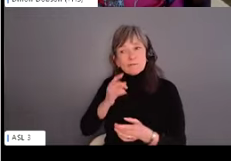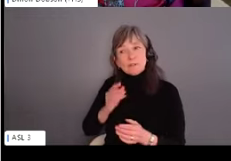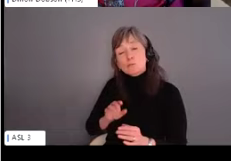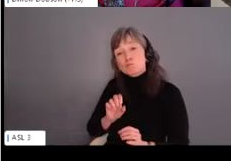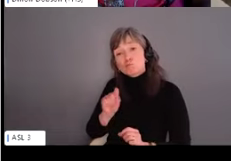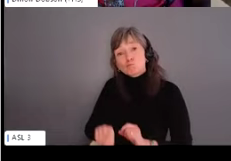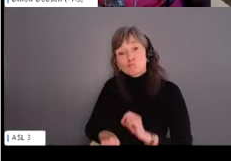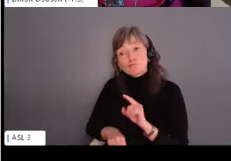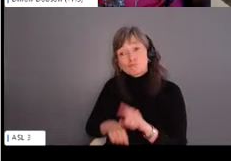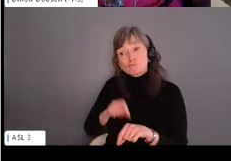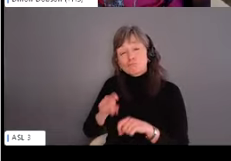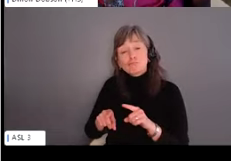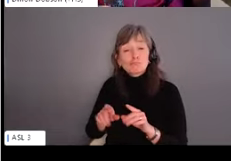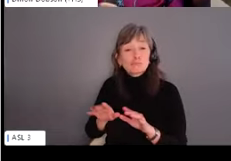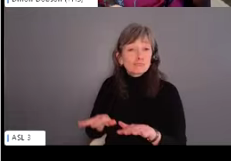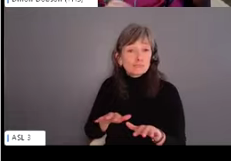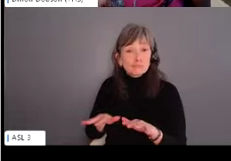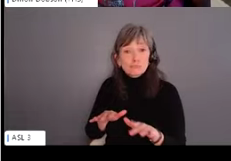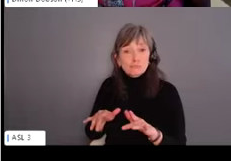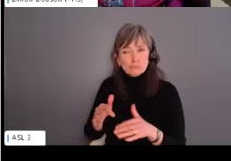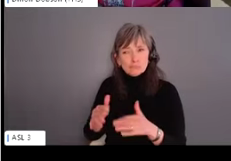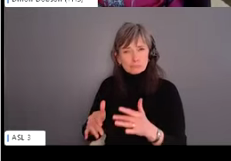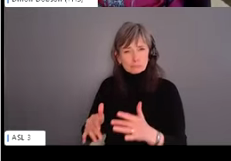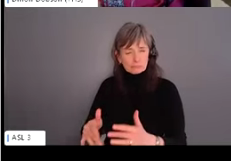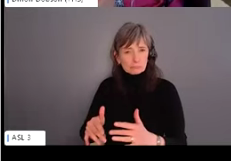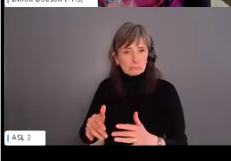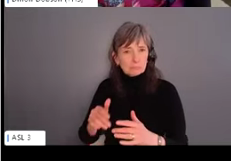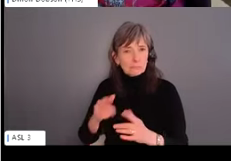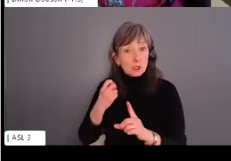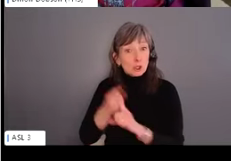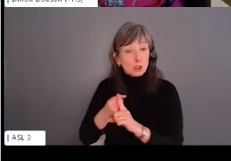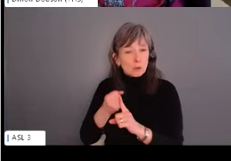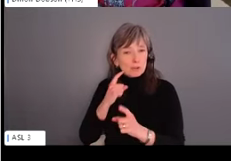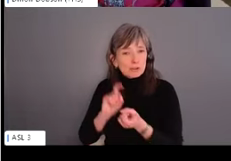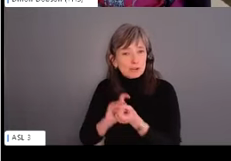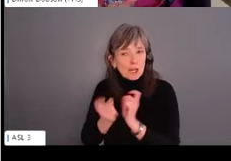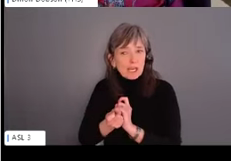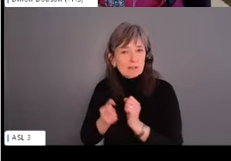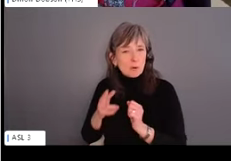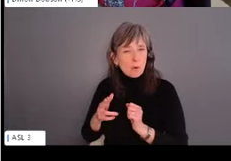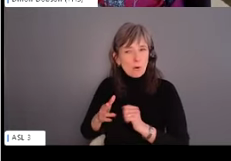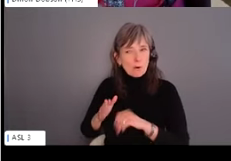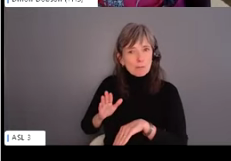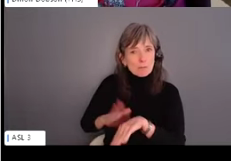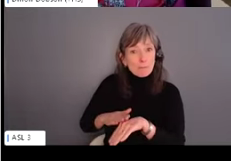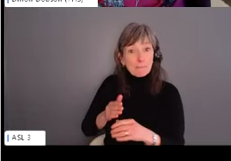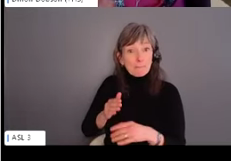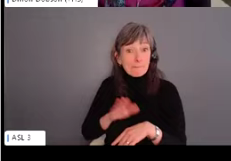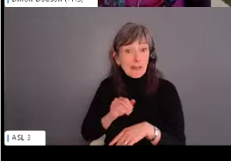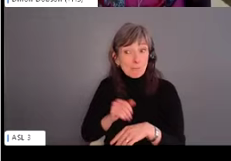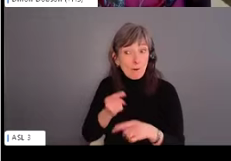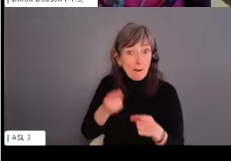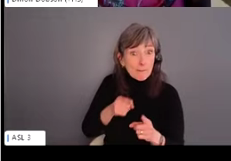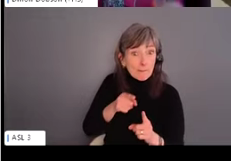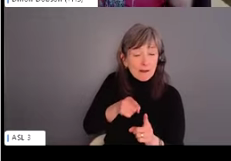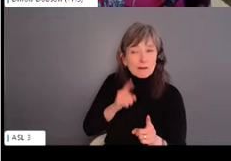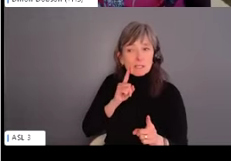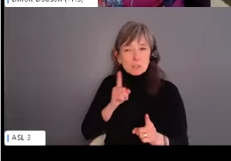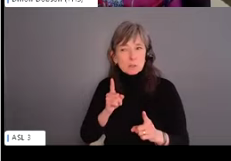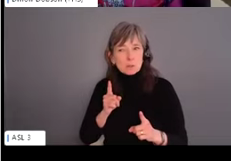questions, and recognizing when concerns about a pet may also signal risks that might be happening to